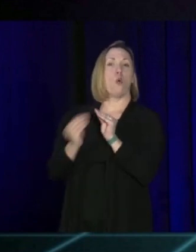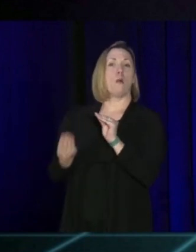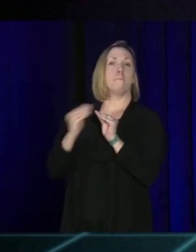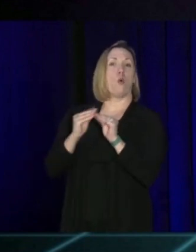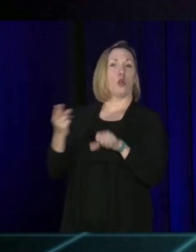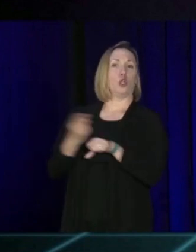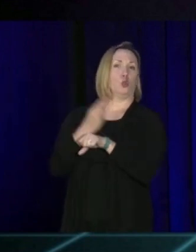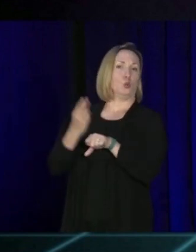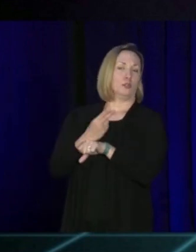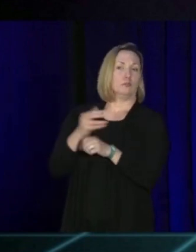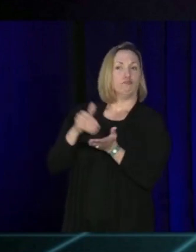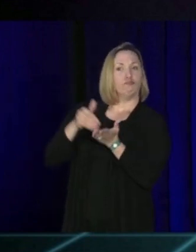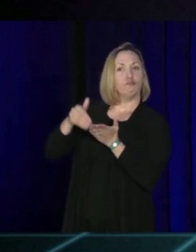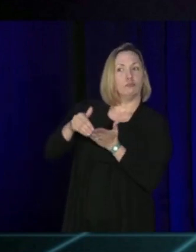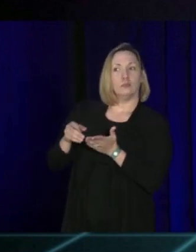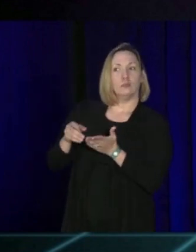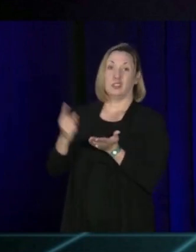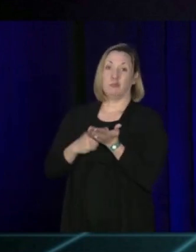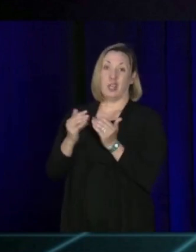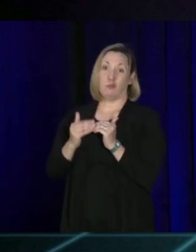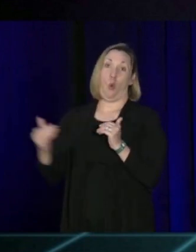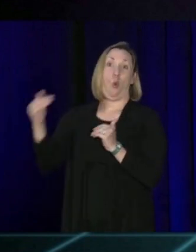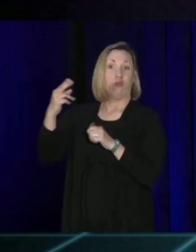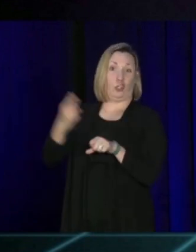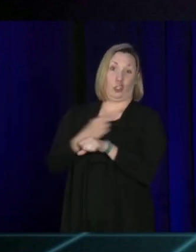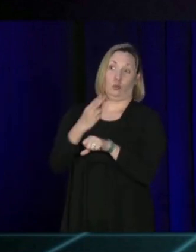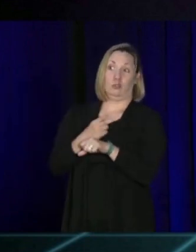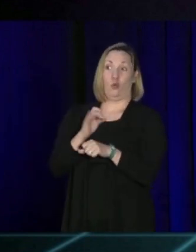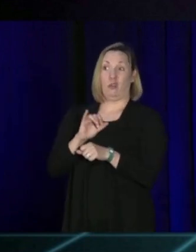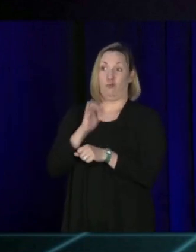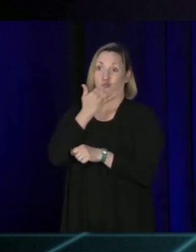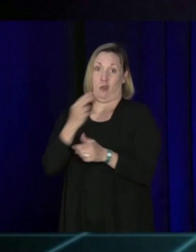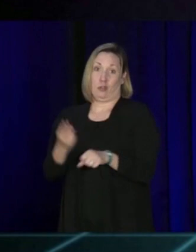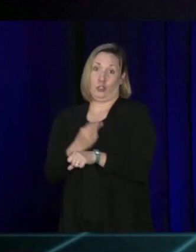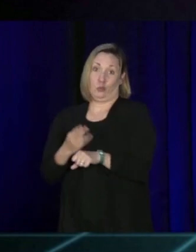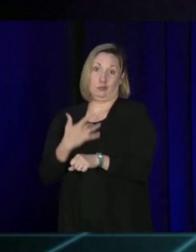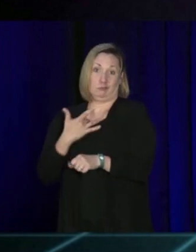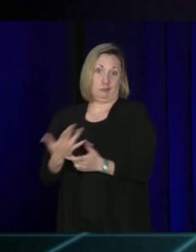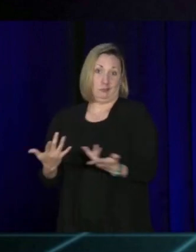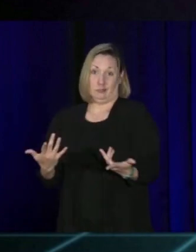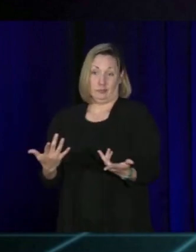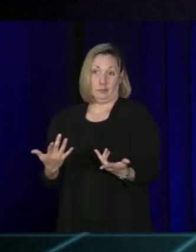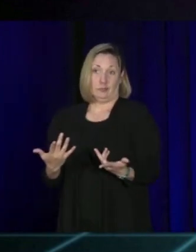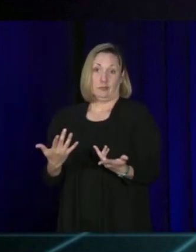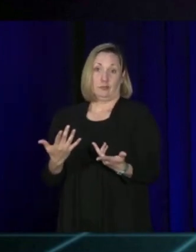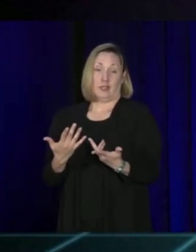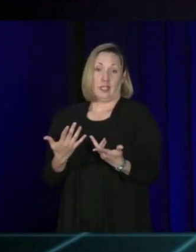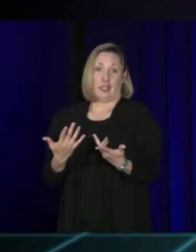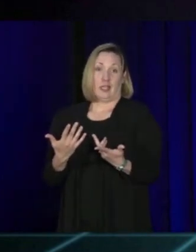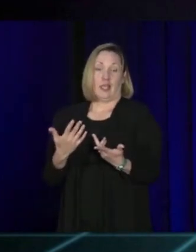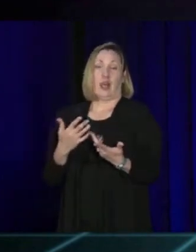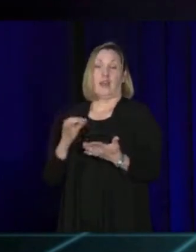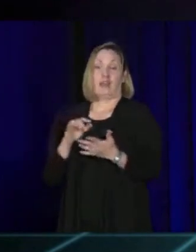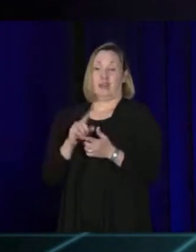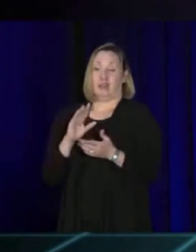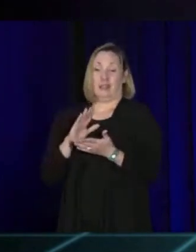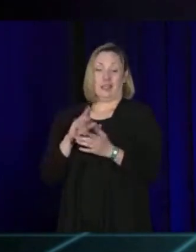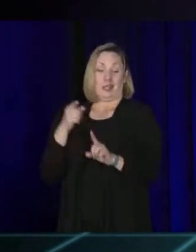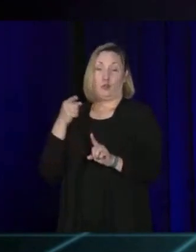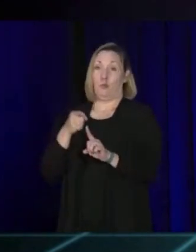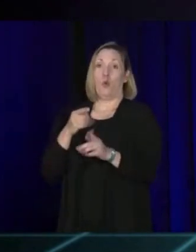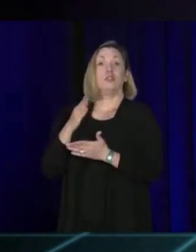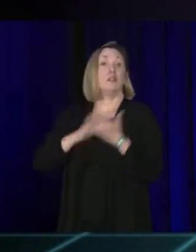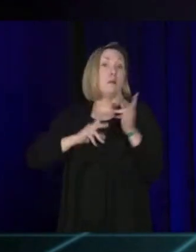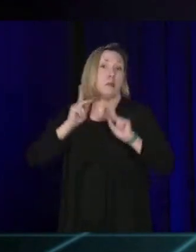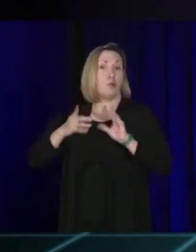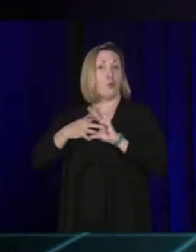or sometimes overused or misused, and it got to a point that some people would argue